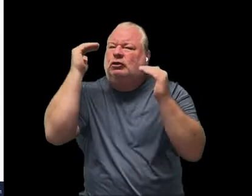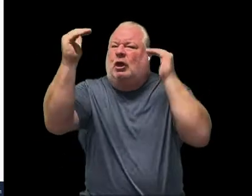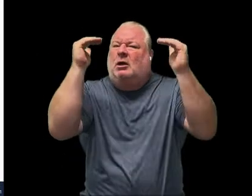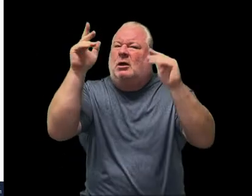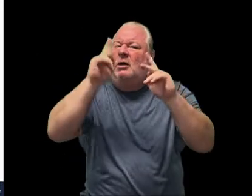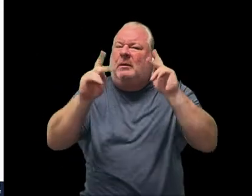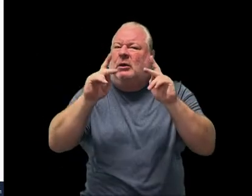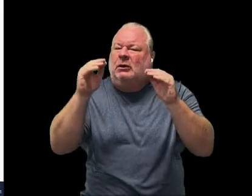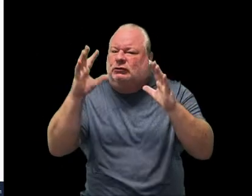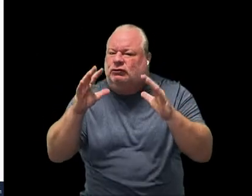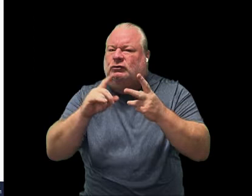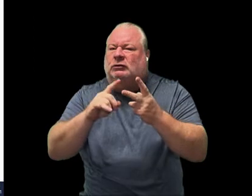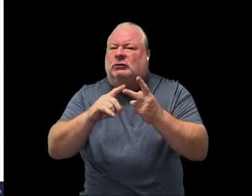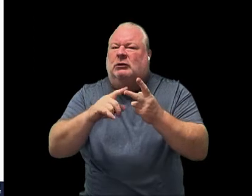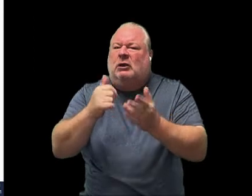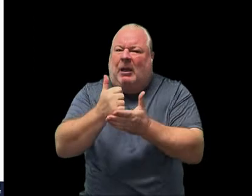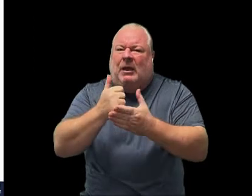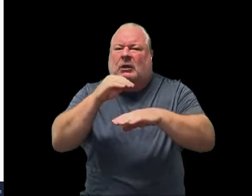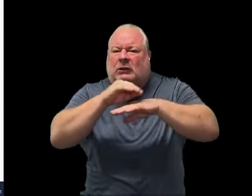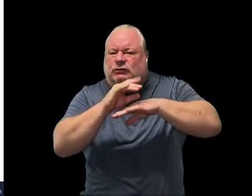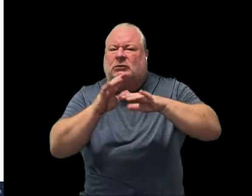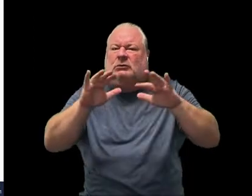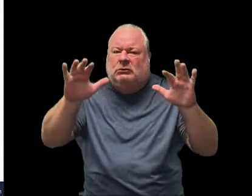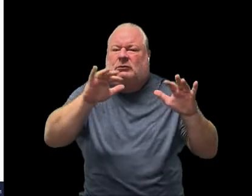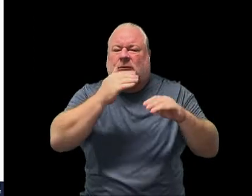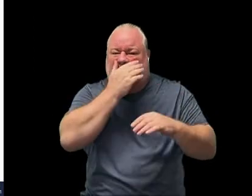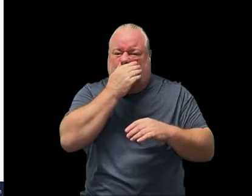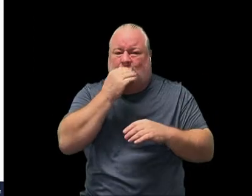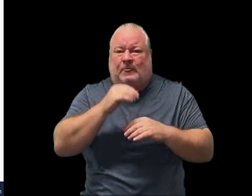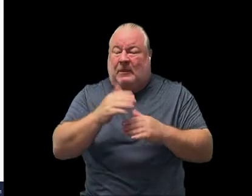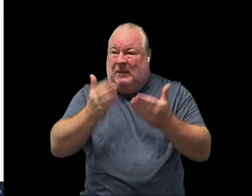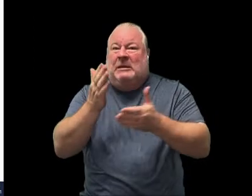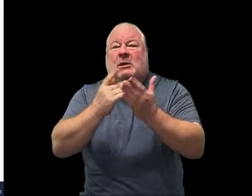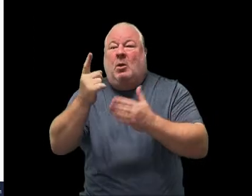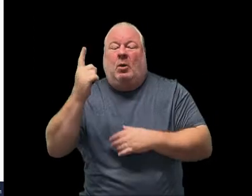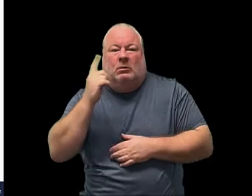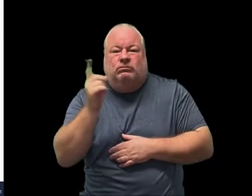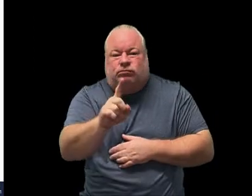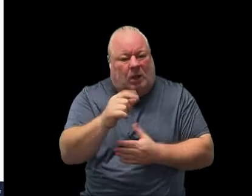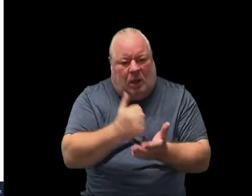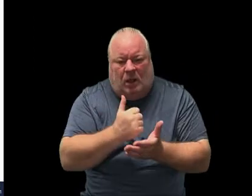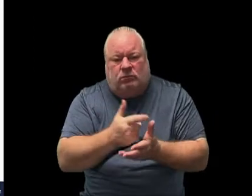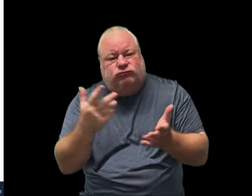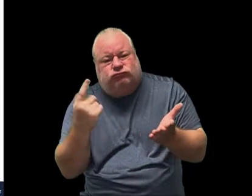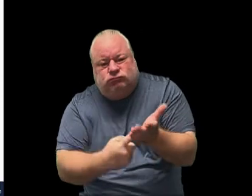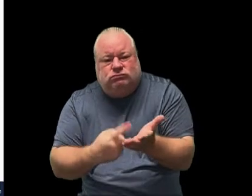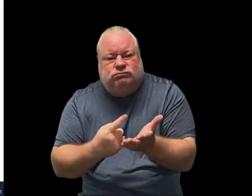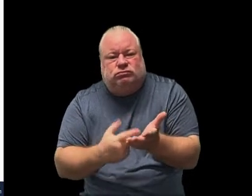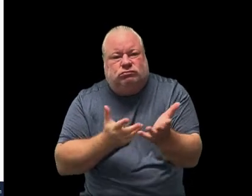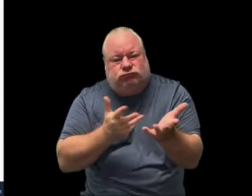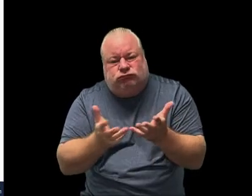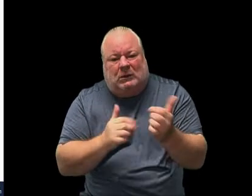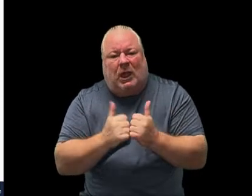you right away or if it's something that can wait. So